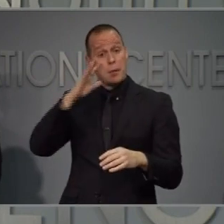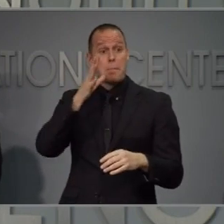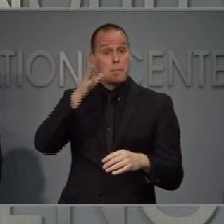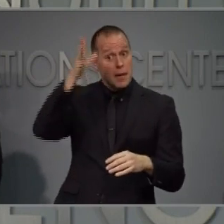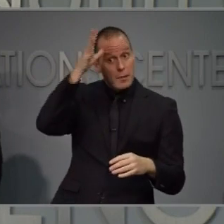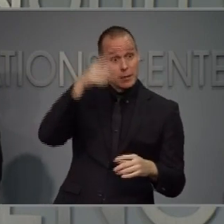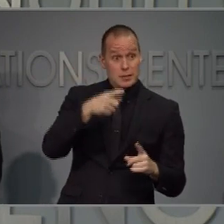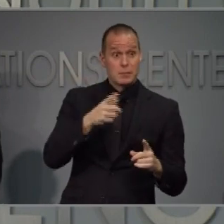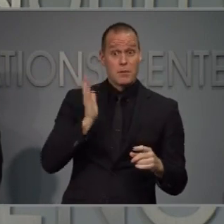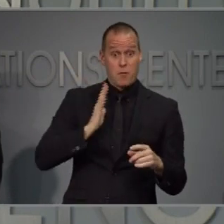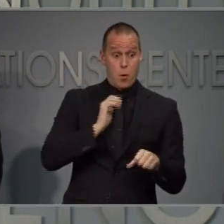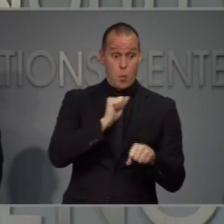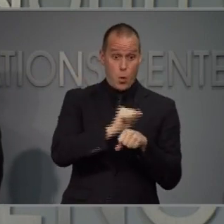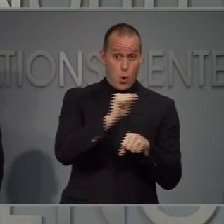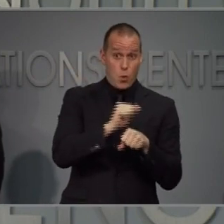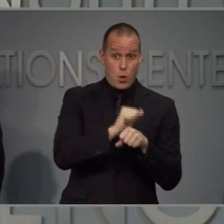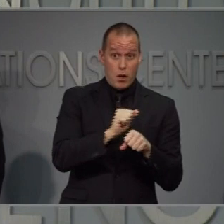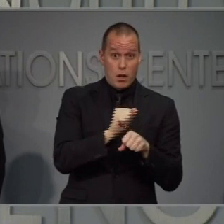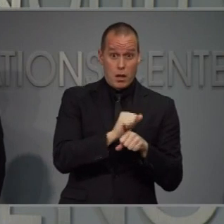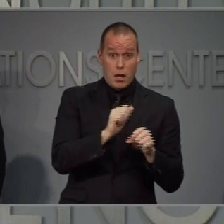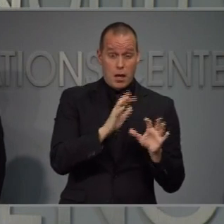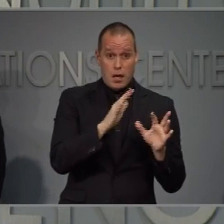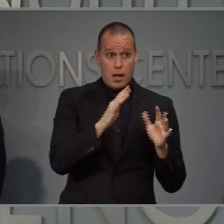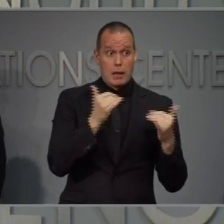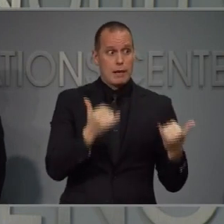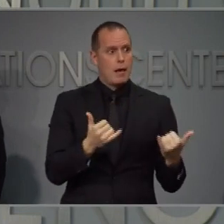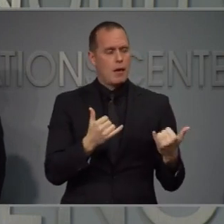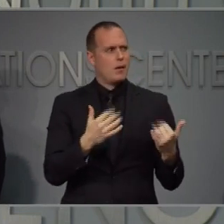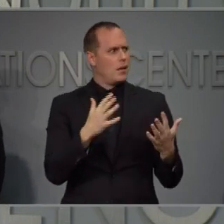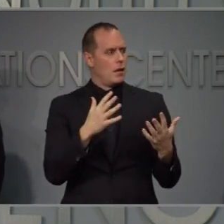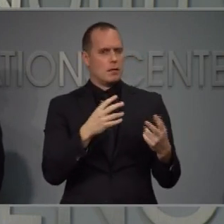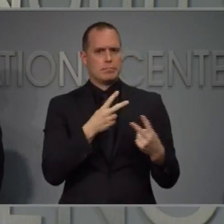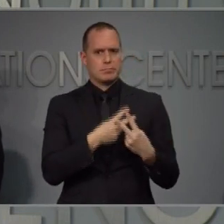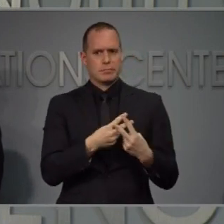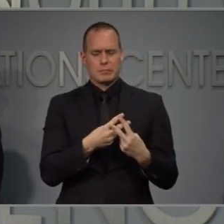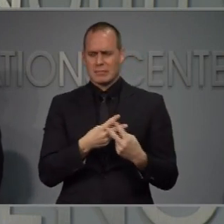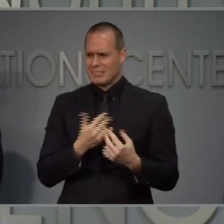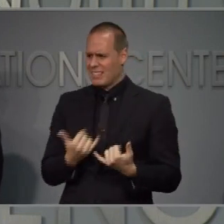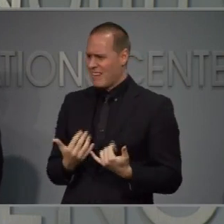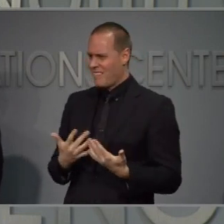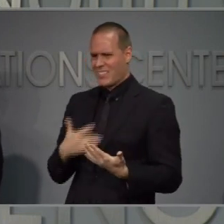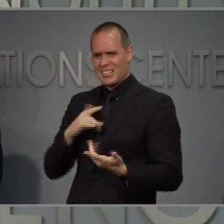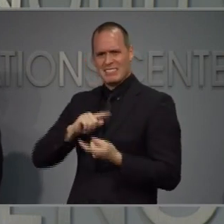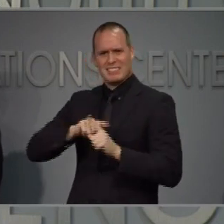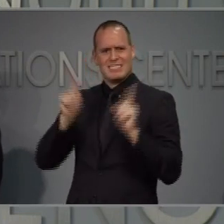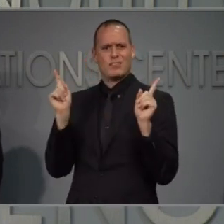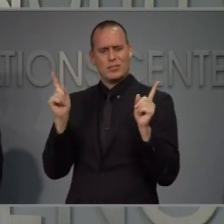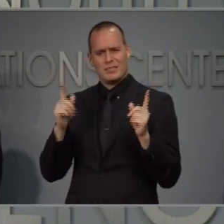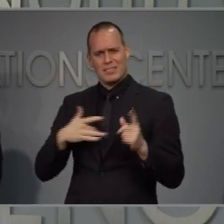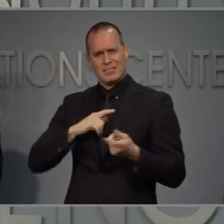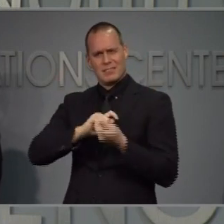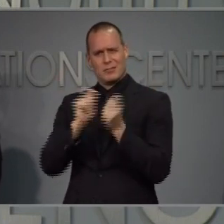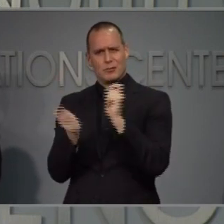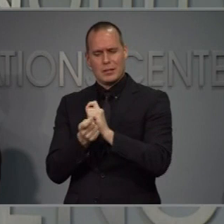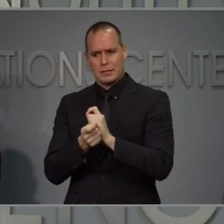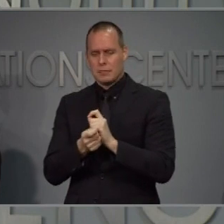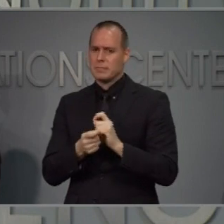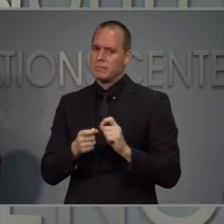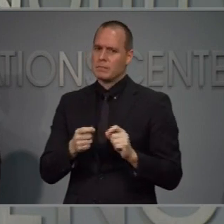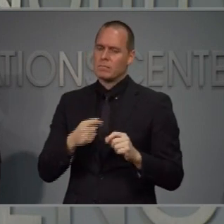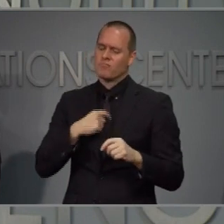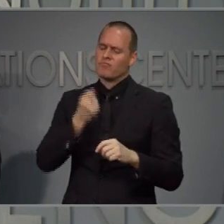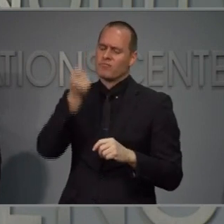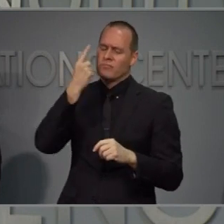have to come home and to deal with the situation at home, it has to be tough. Particularly parents who have